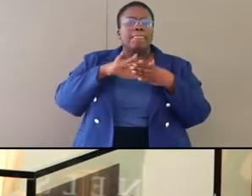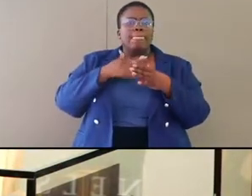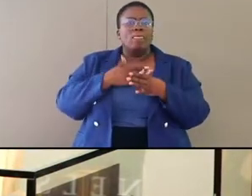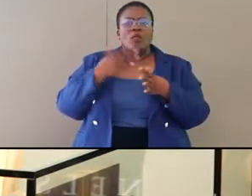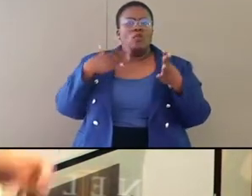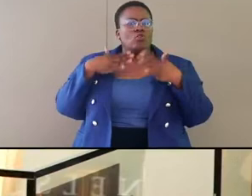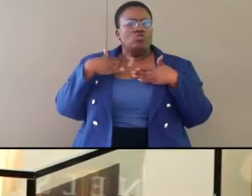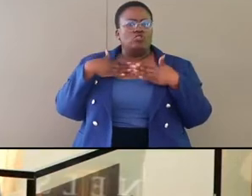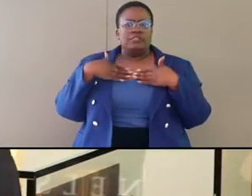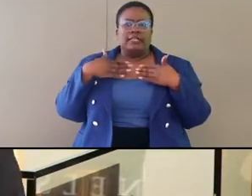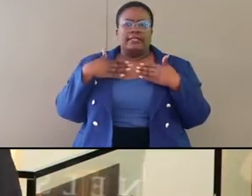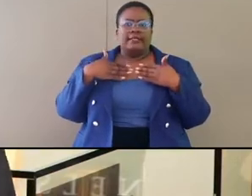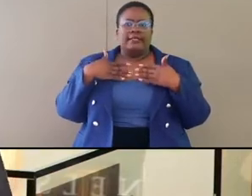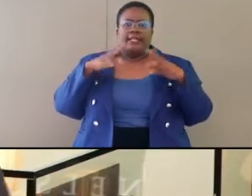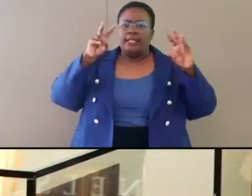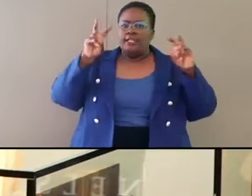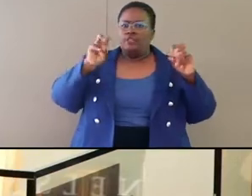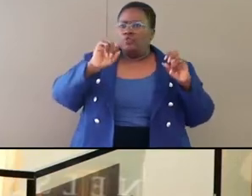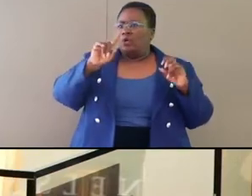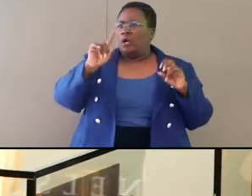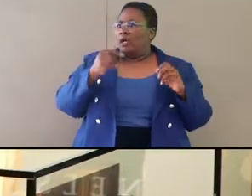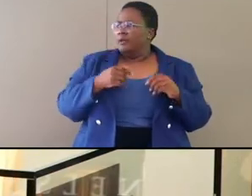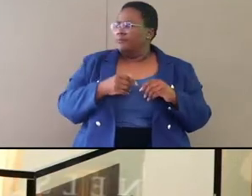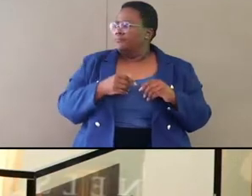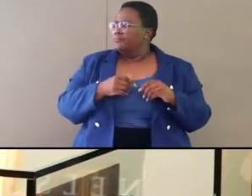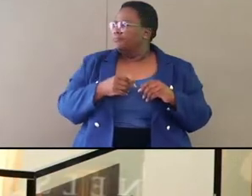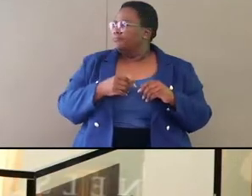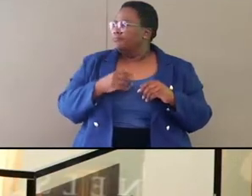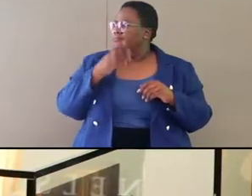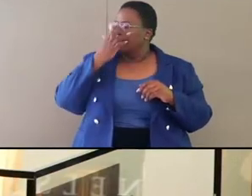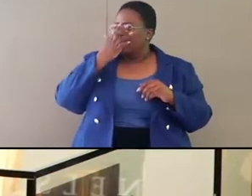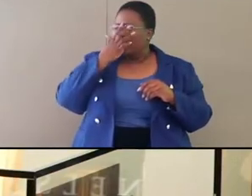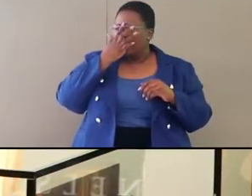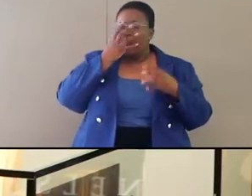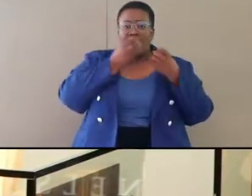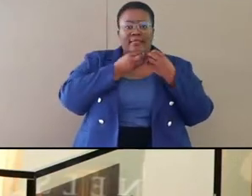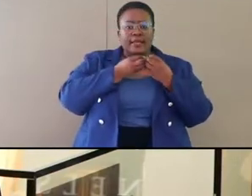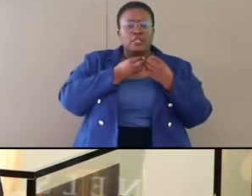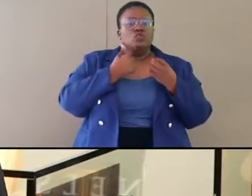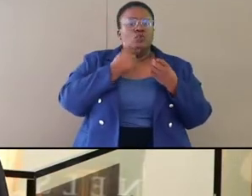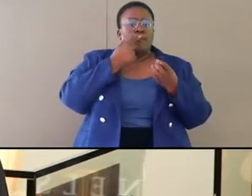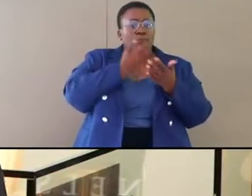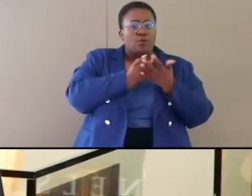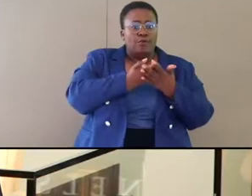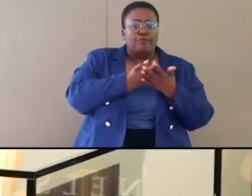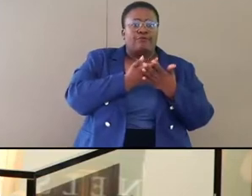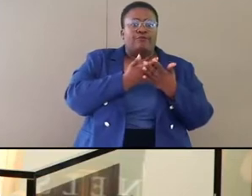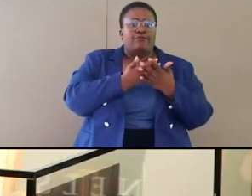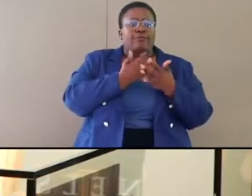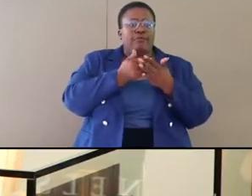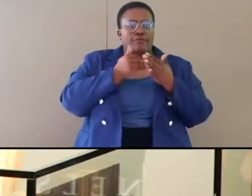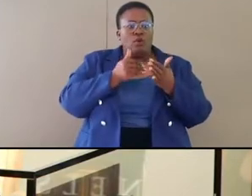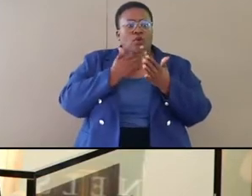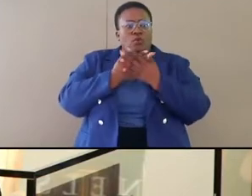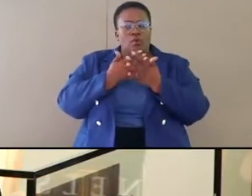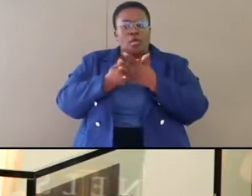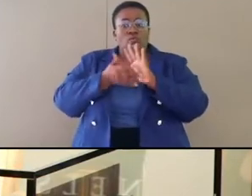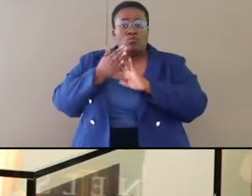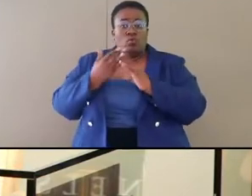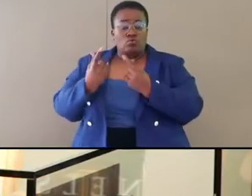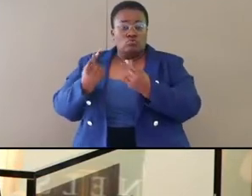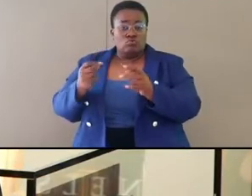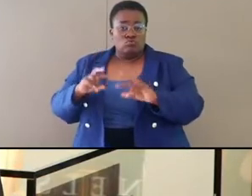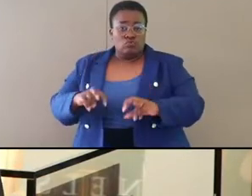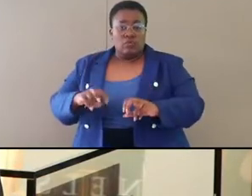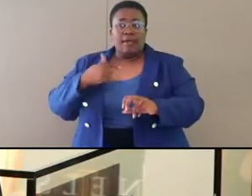issue. We talked about some of the conditions that happened at the beginning, things you had to prove in order to be able to get the grant. Now, frankly, I did